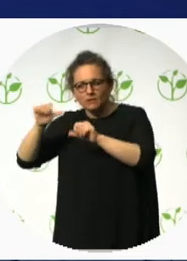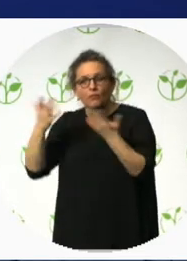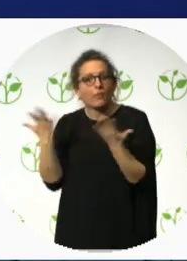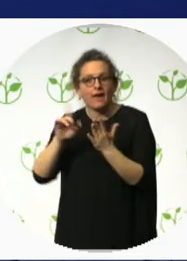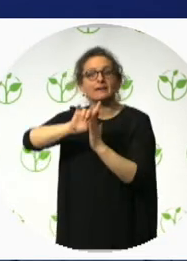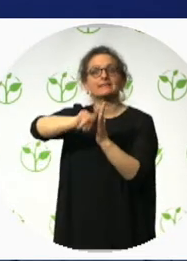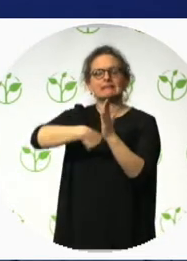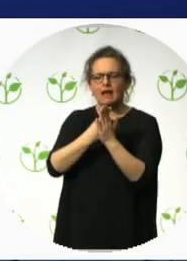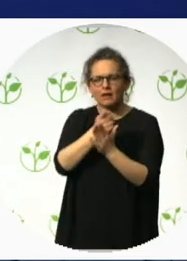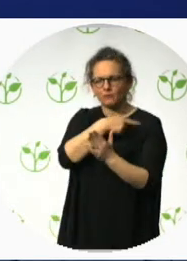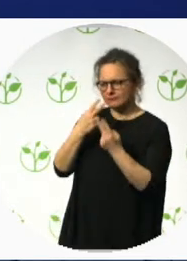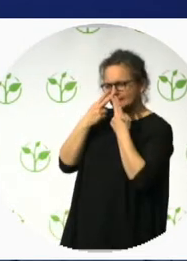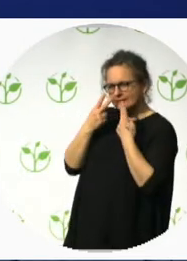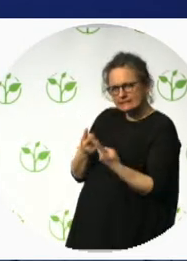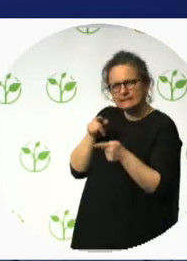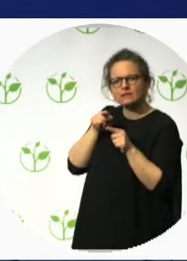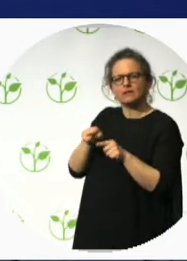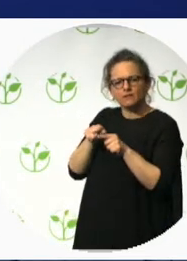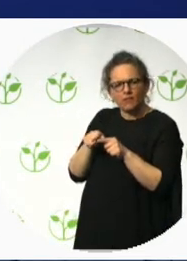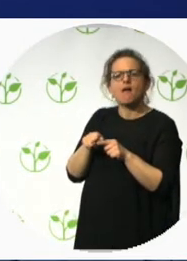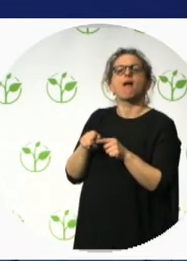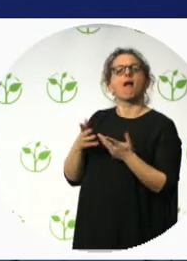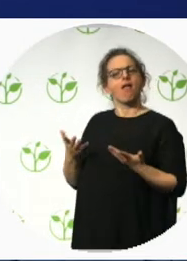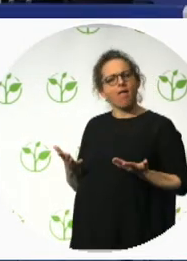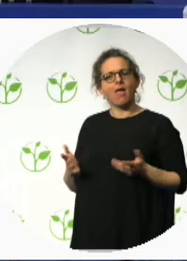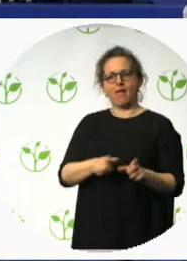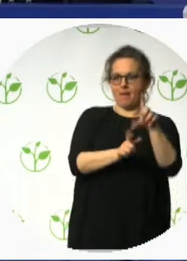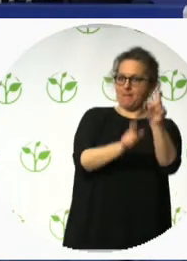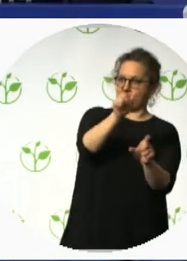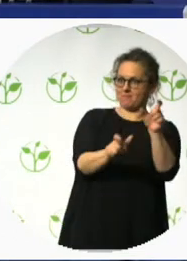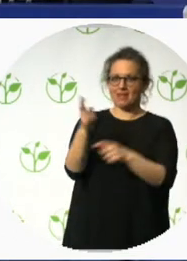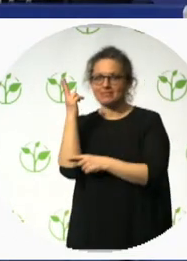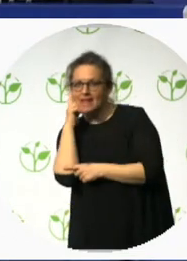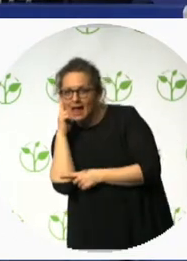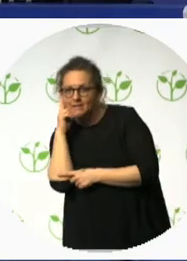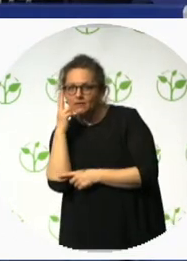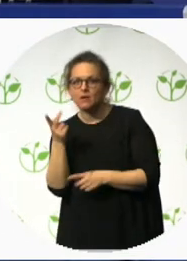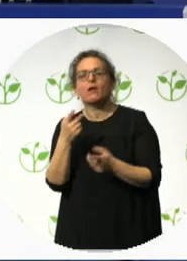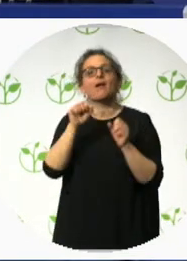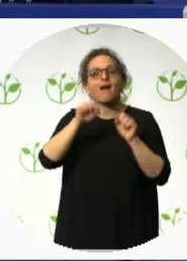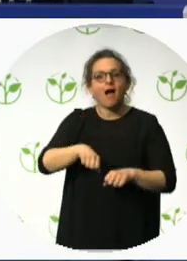a deaf sign language researcher or just like this, they are deaf become a sign language teacher.